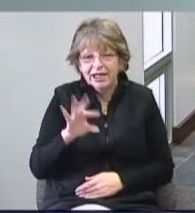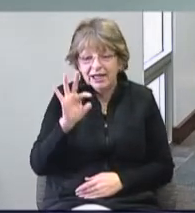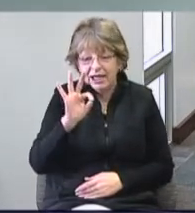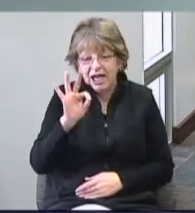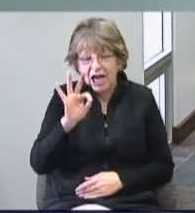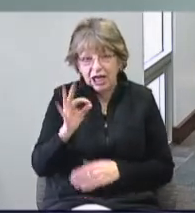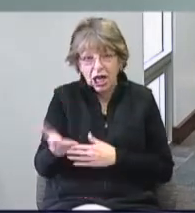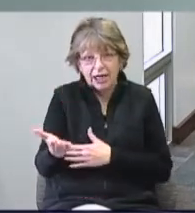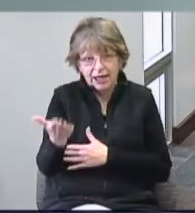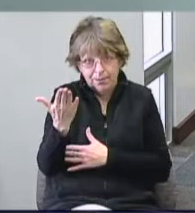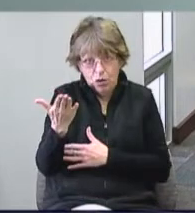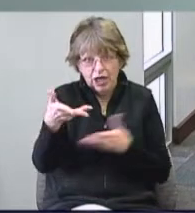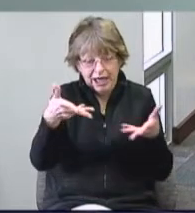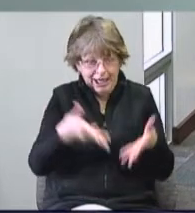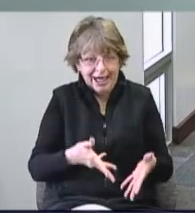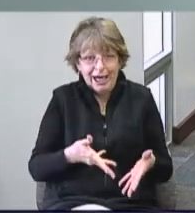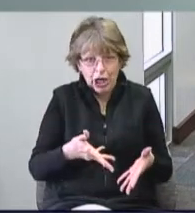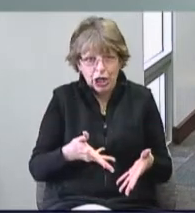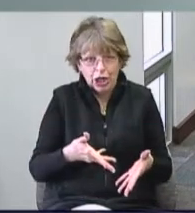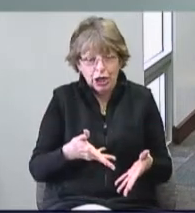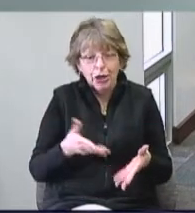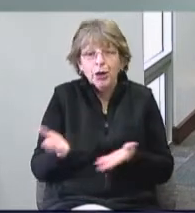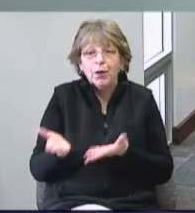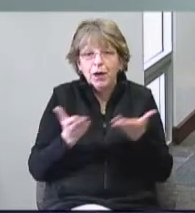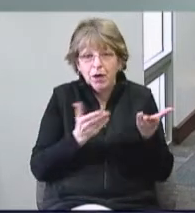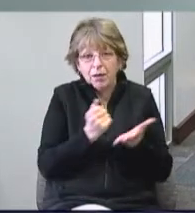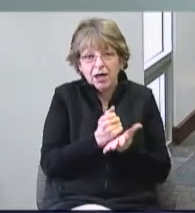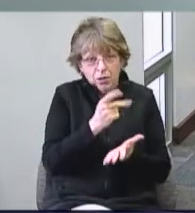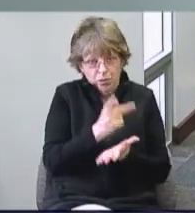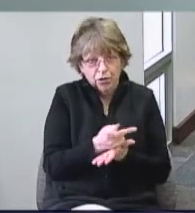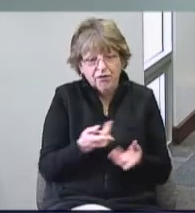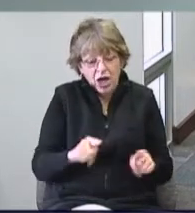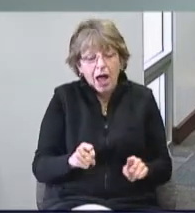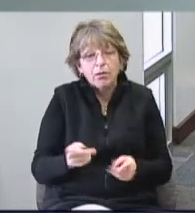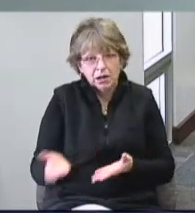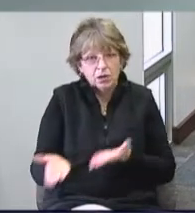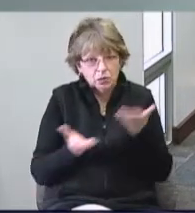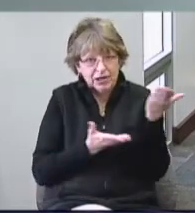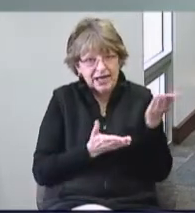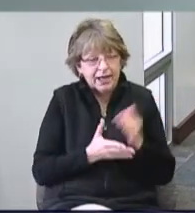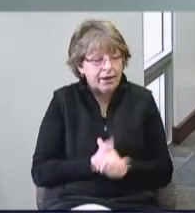we would recommend approval of the resolution as presented.